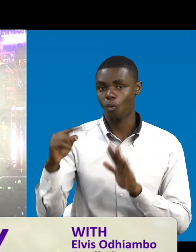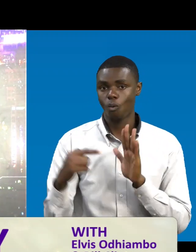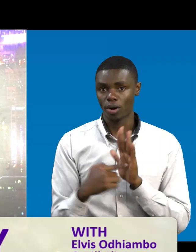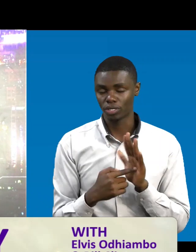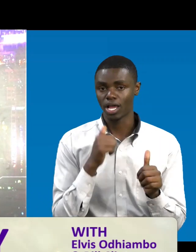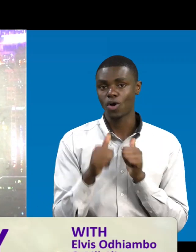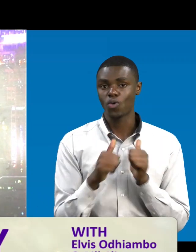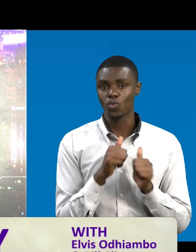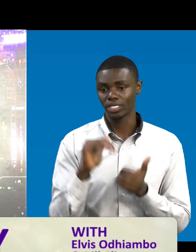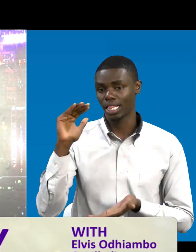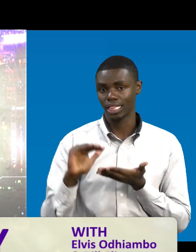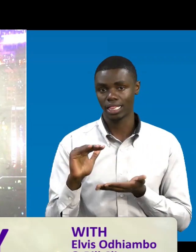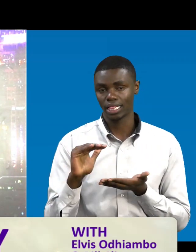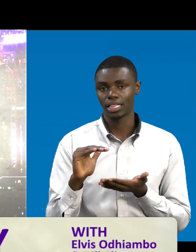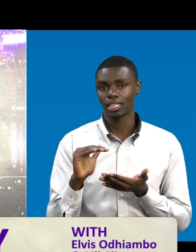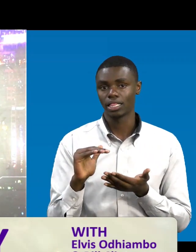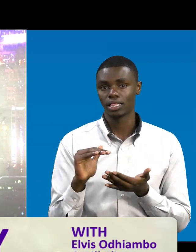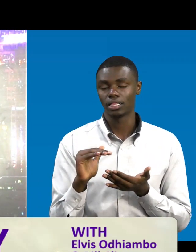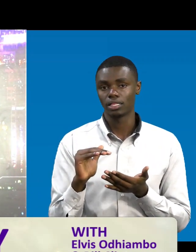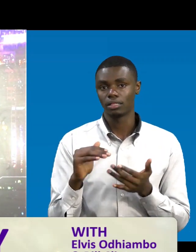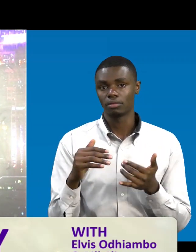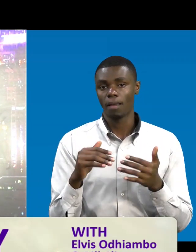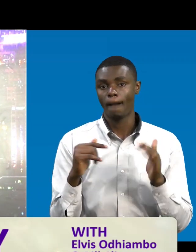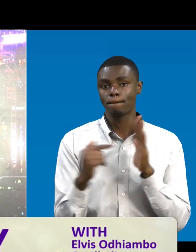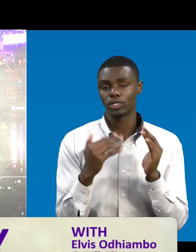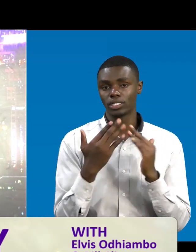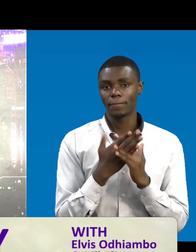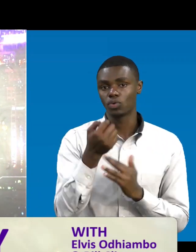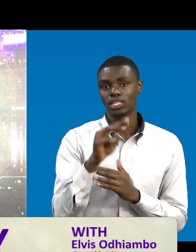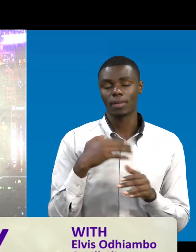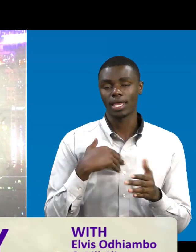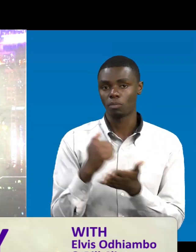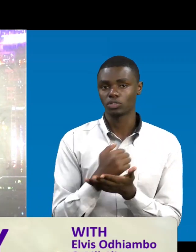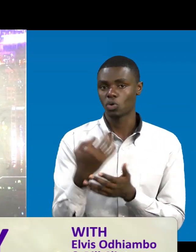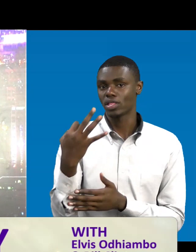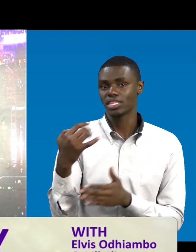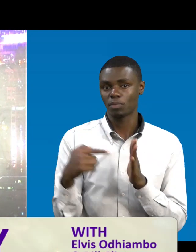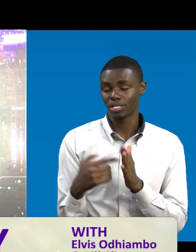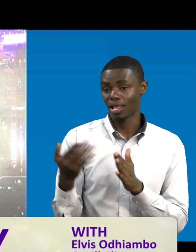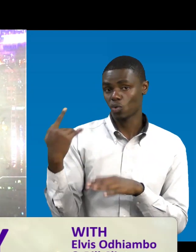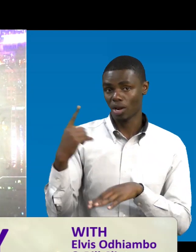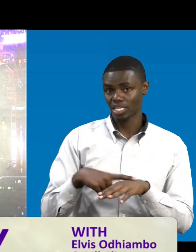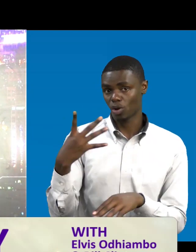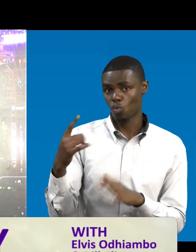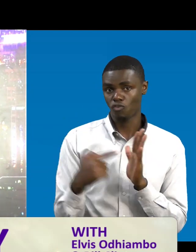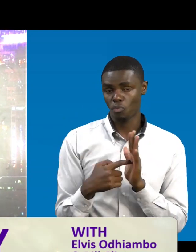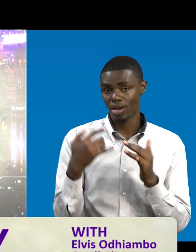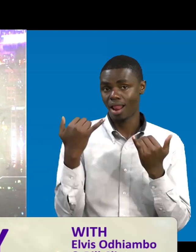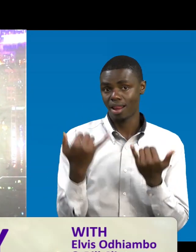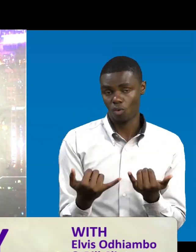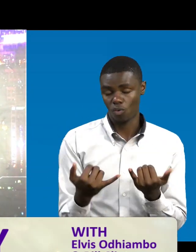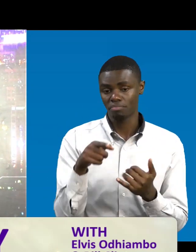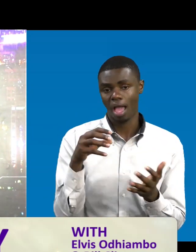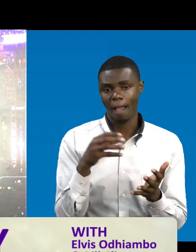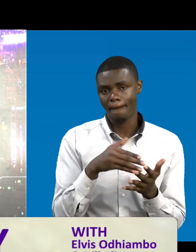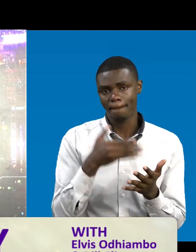in turn also reduced the pace between them, the points between them and Posta Rangers. Only 3 points last time out, it was 4 points, so this puts them in a